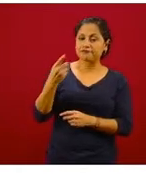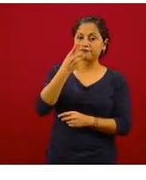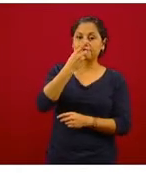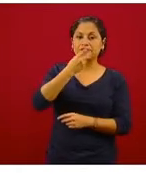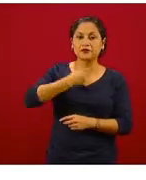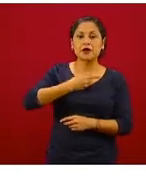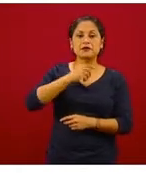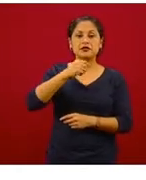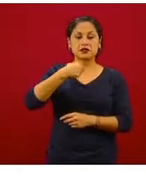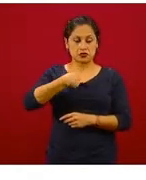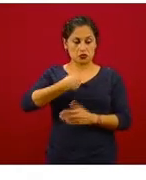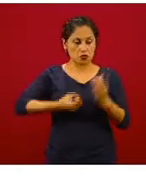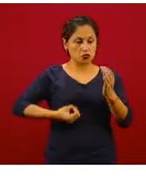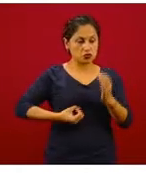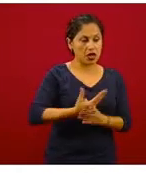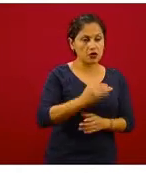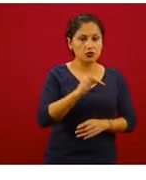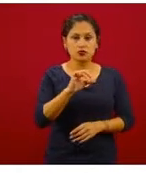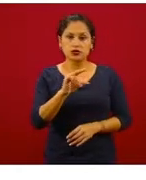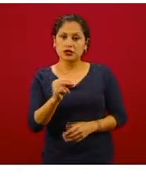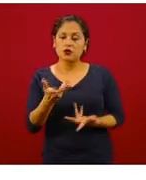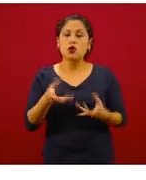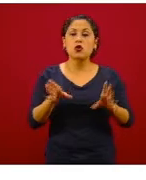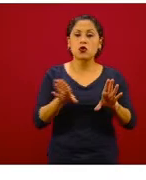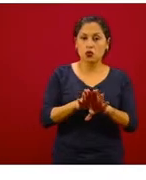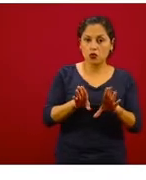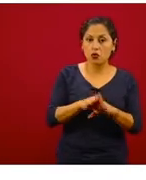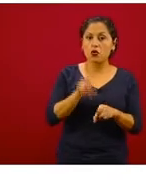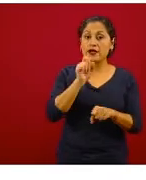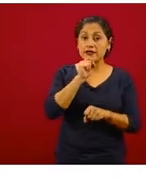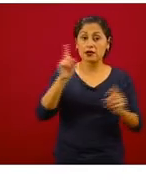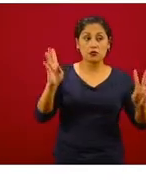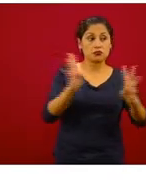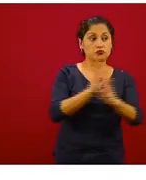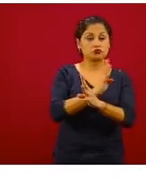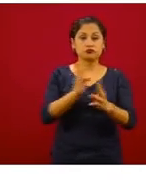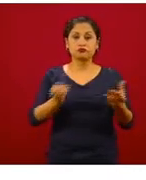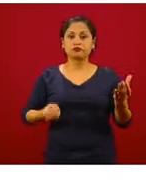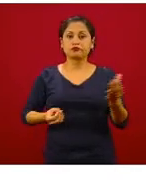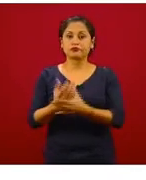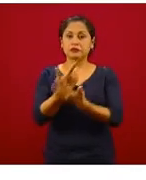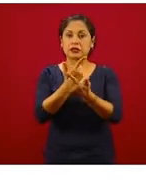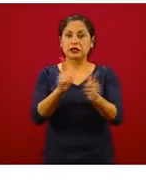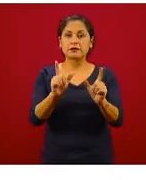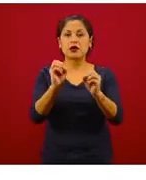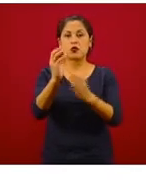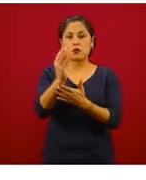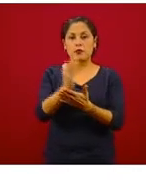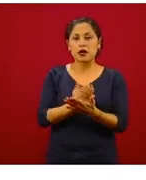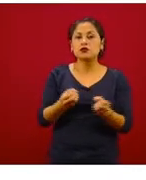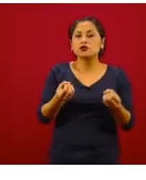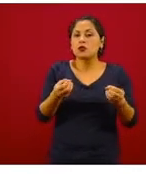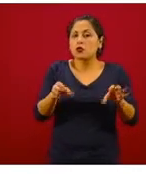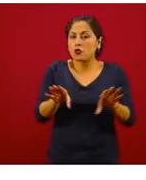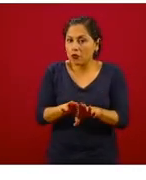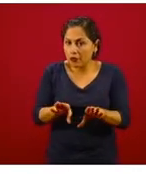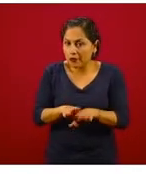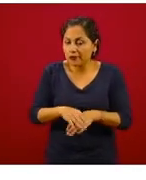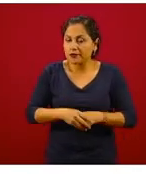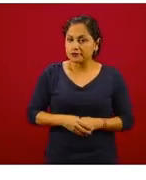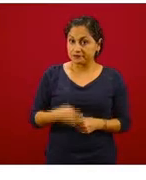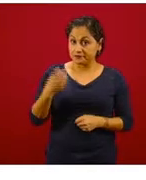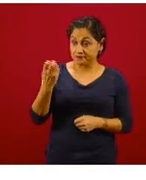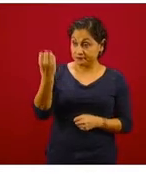This will be our new friend that will tell us who is going to be able to go out and who's not to the public space,